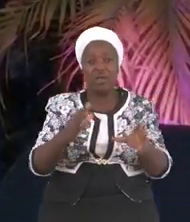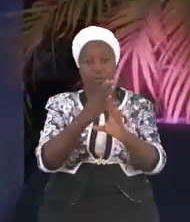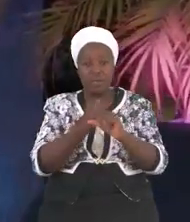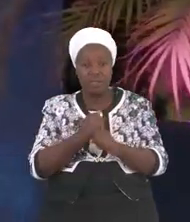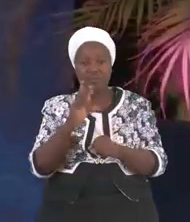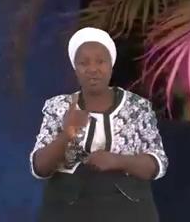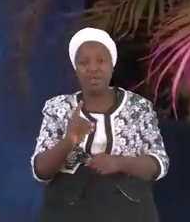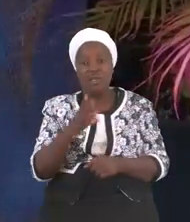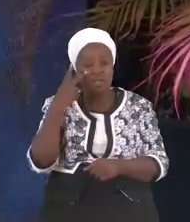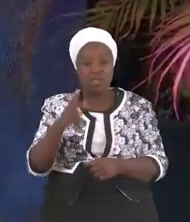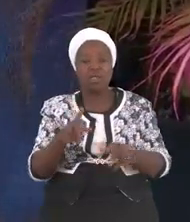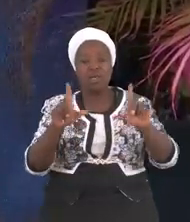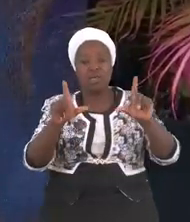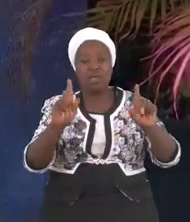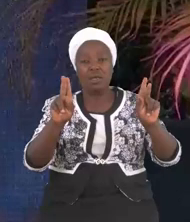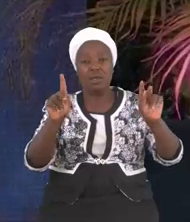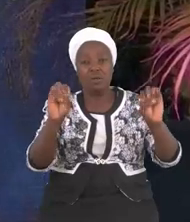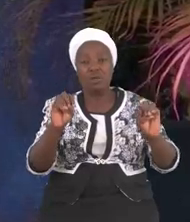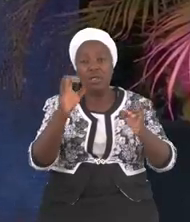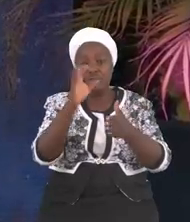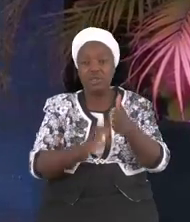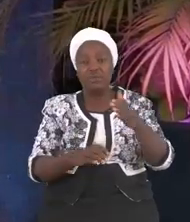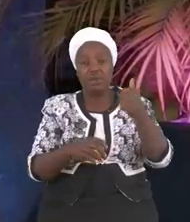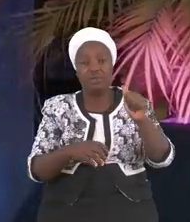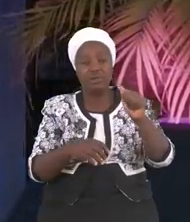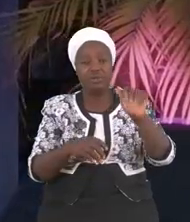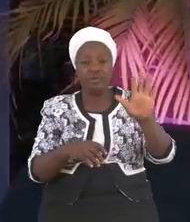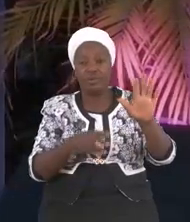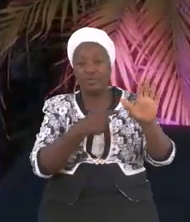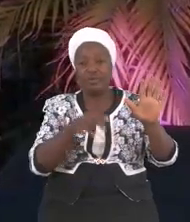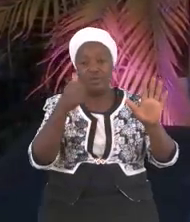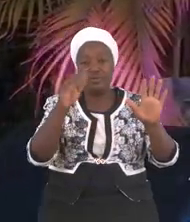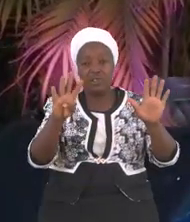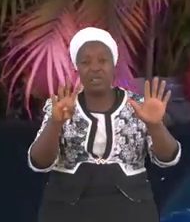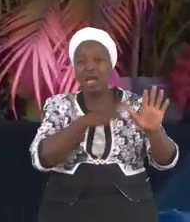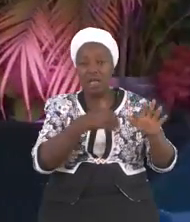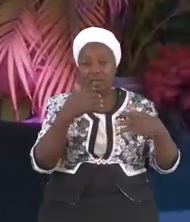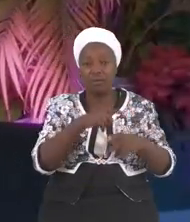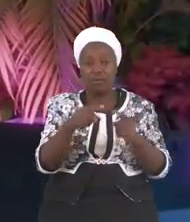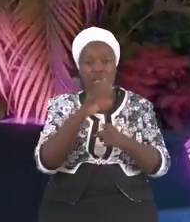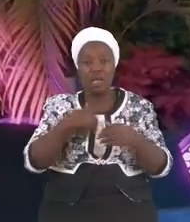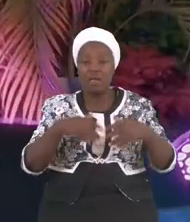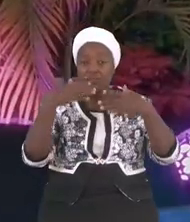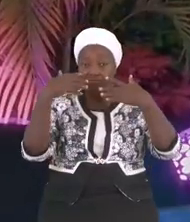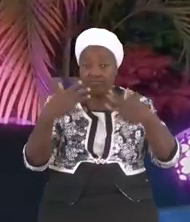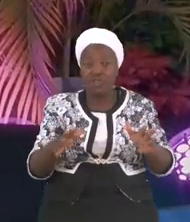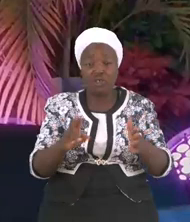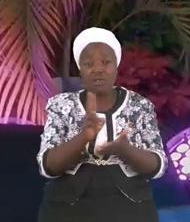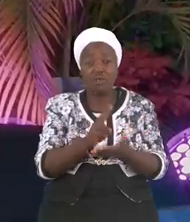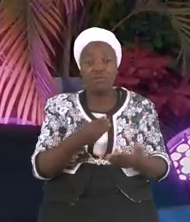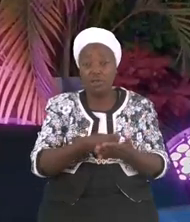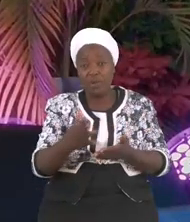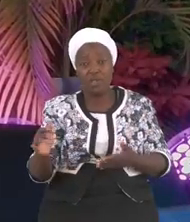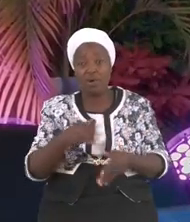chapter 15, verse 14. And when he had spent all, there arose a mighty